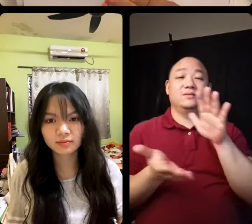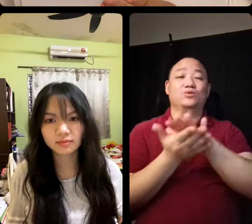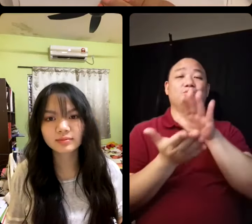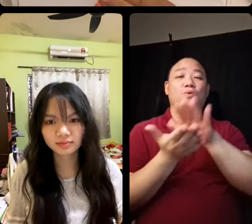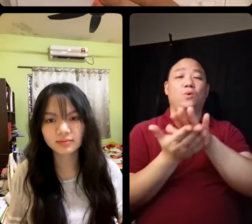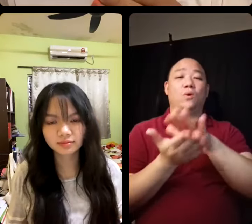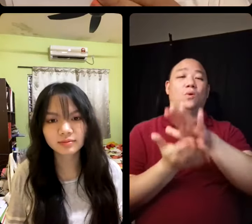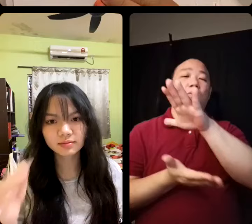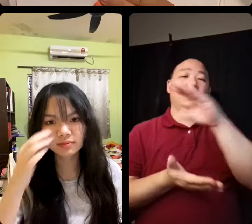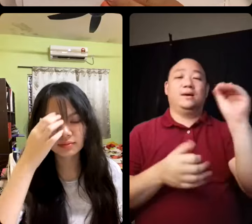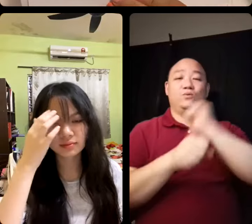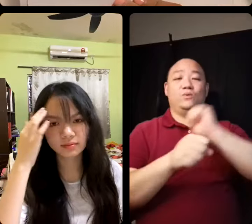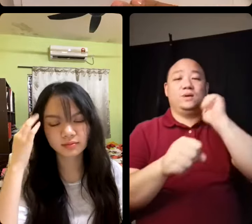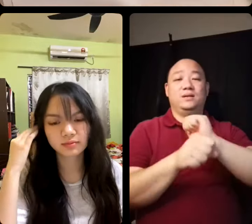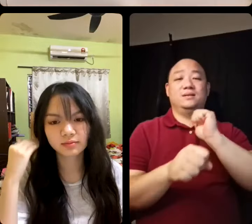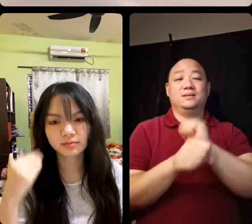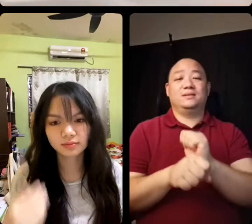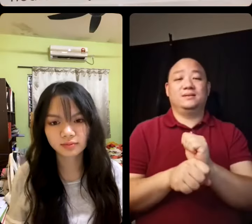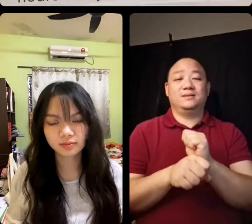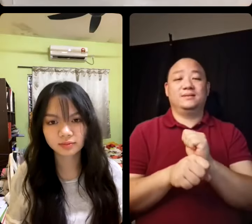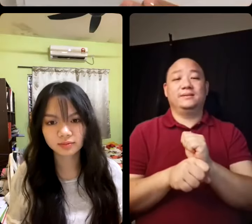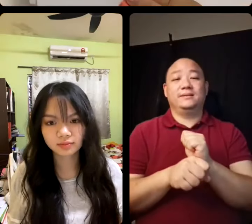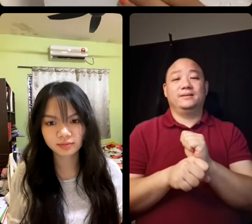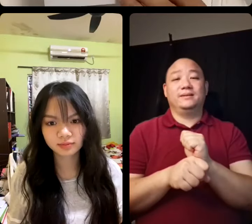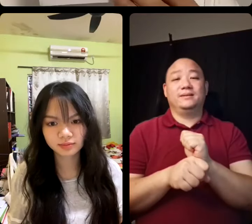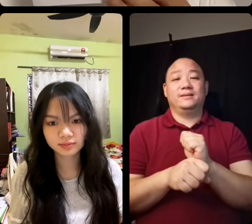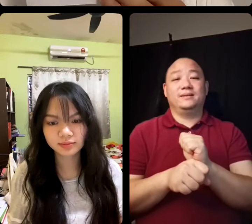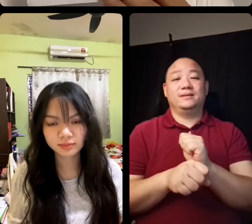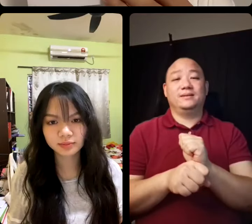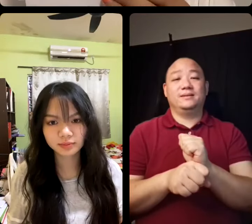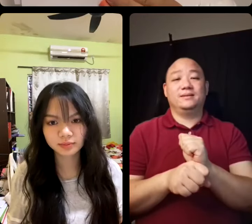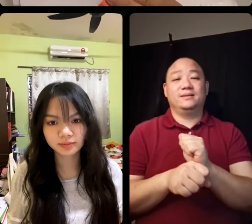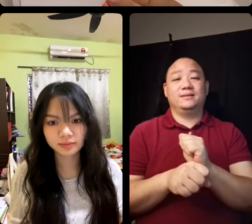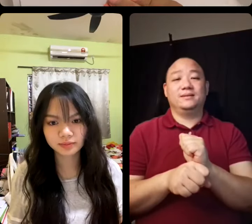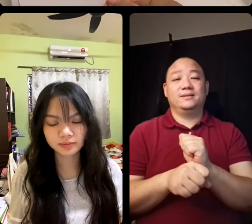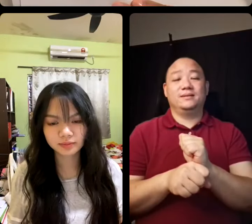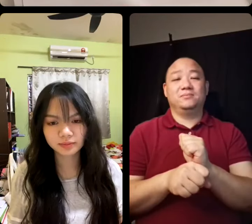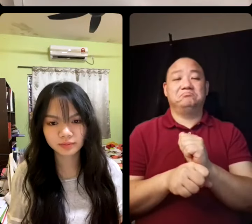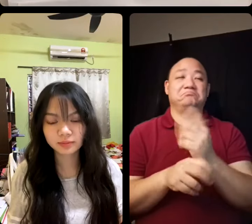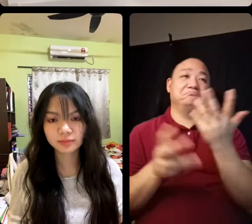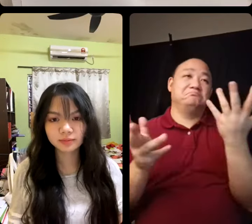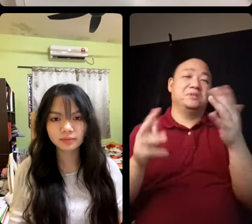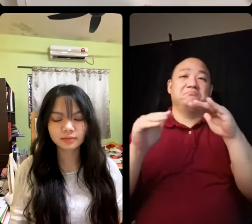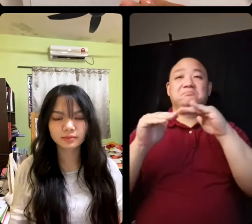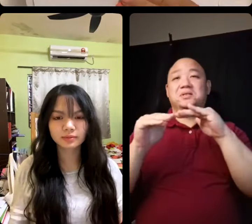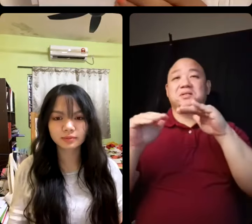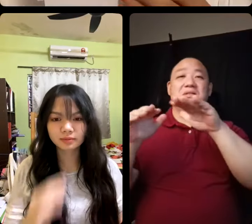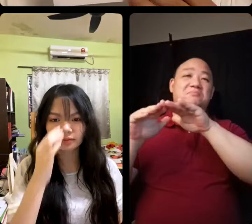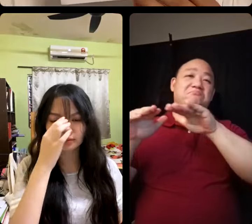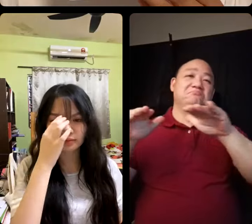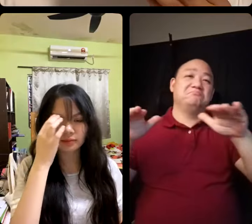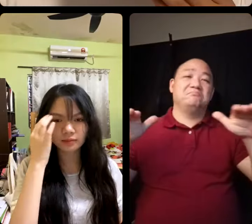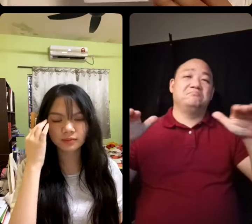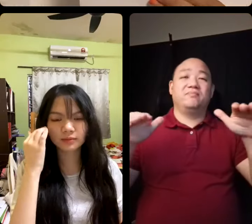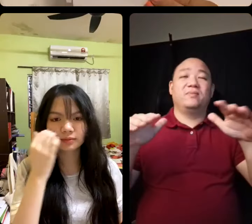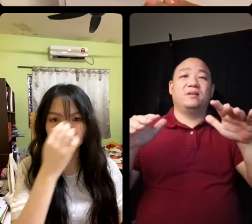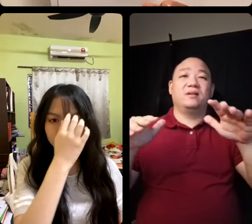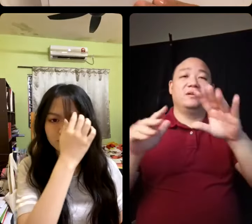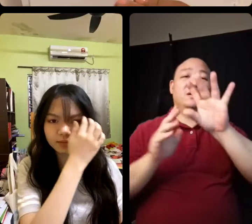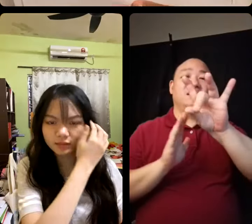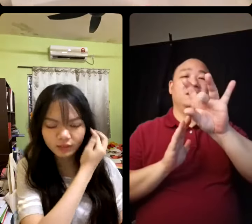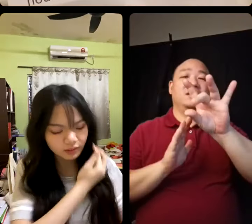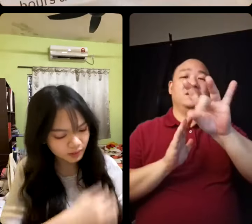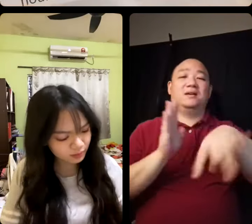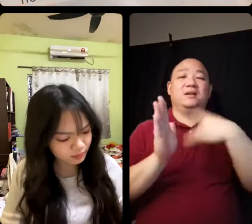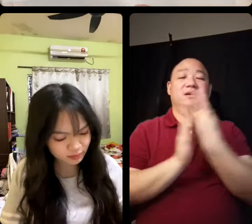time. Alright, school and work time. So a person average, we are going to spend around 8 hours a day to go to school or